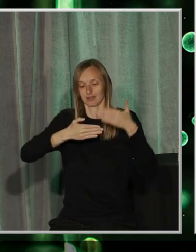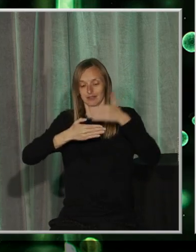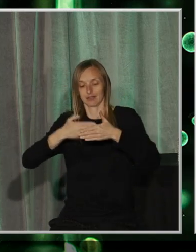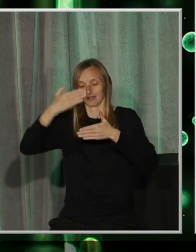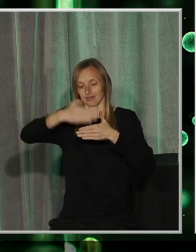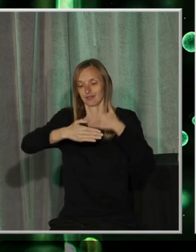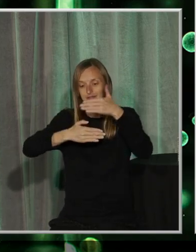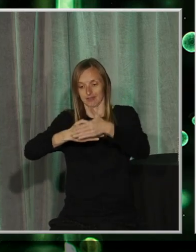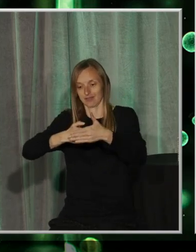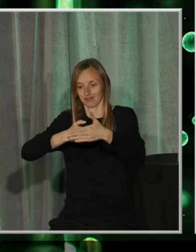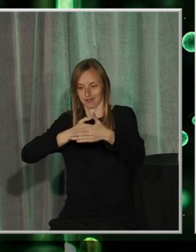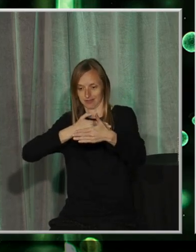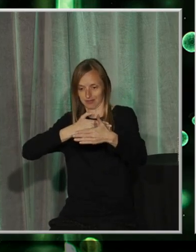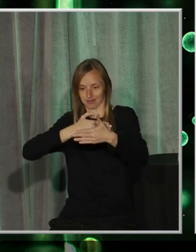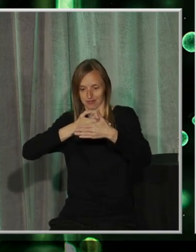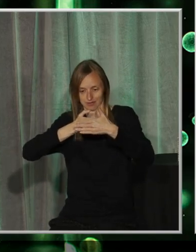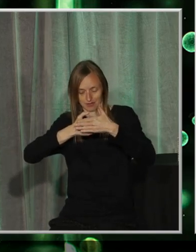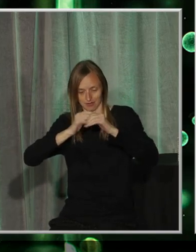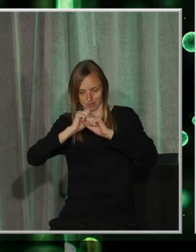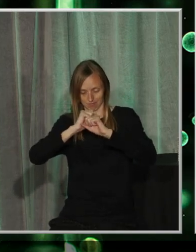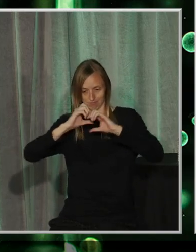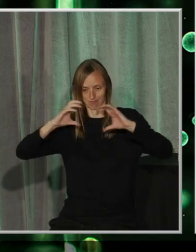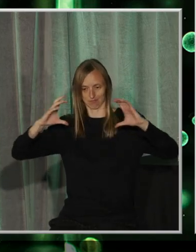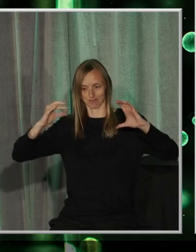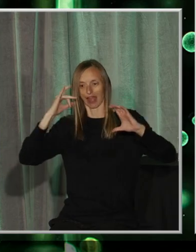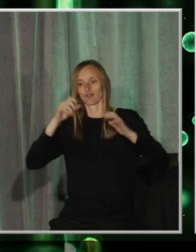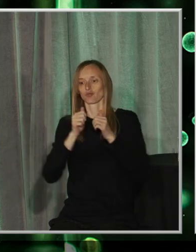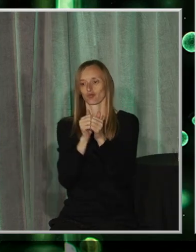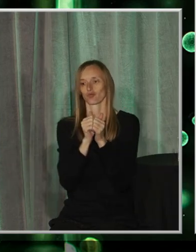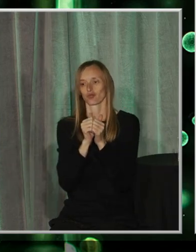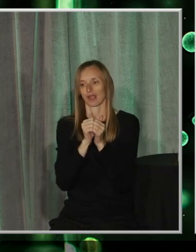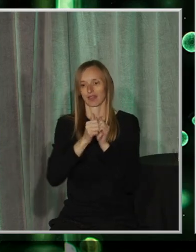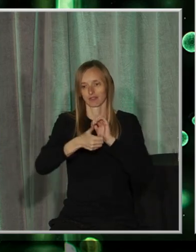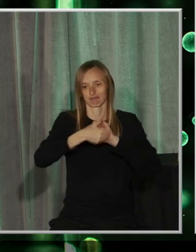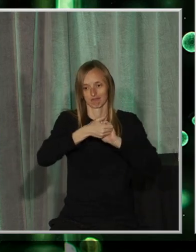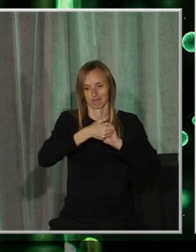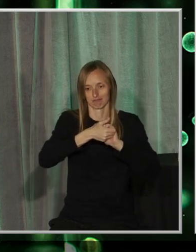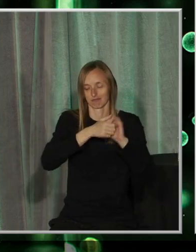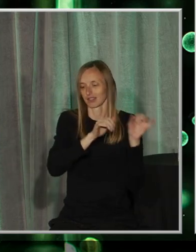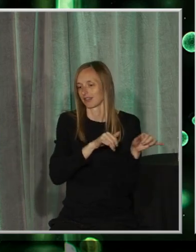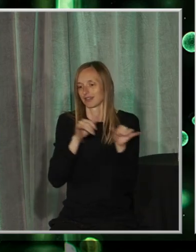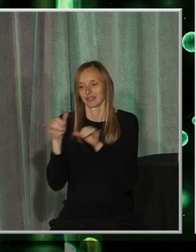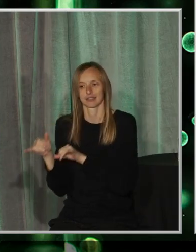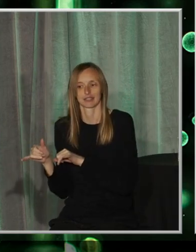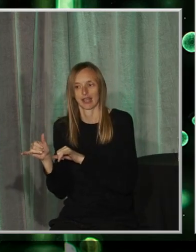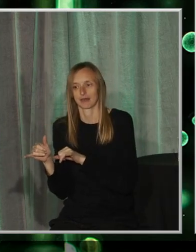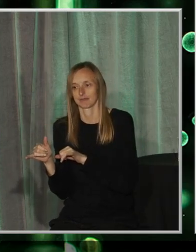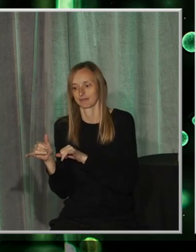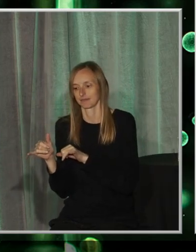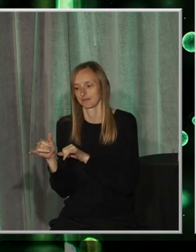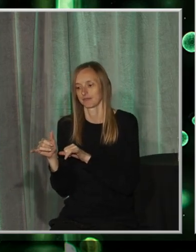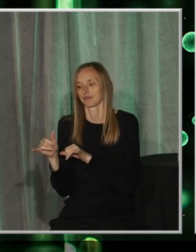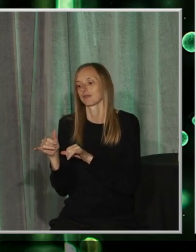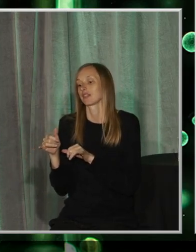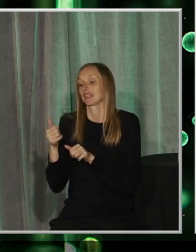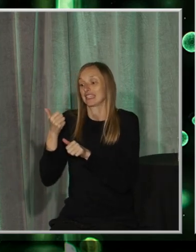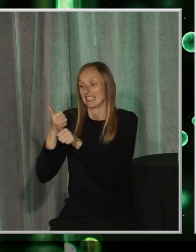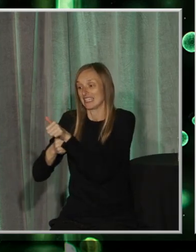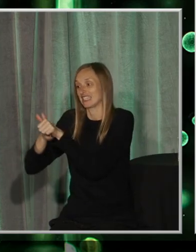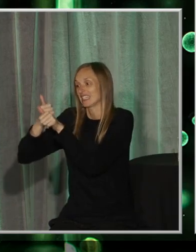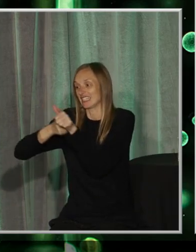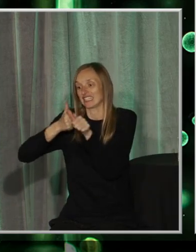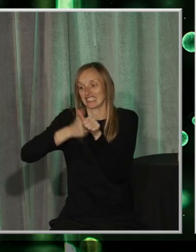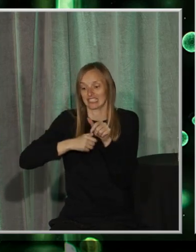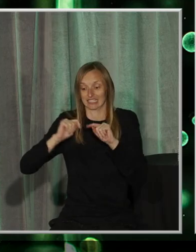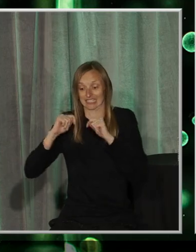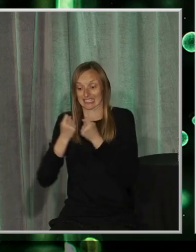together that the bigger picture comes into focus. Just as it takes the contributions of each individual